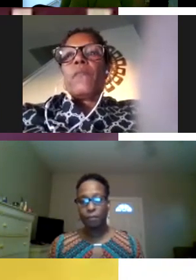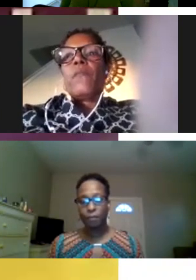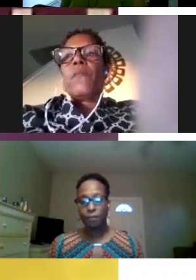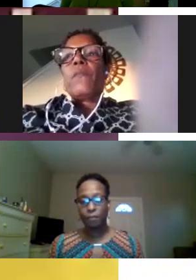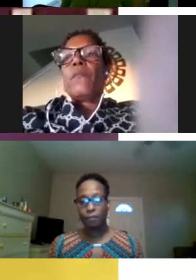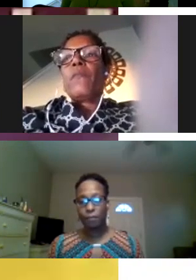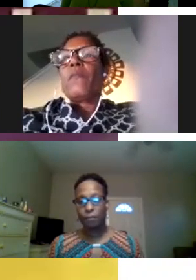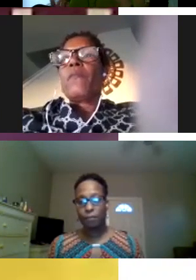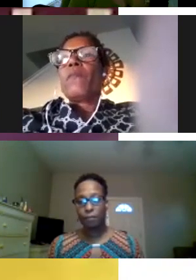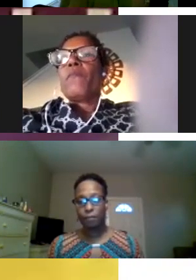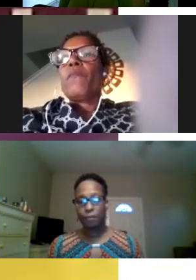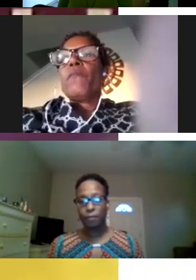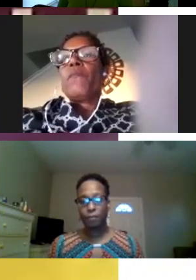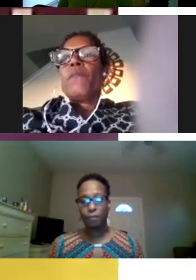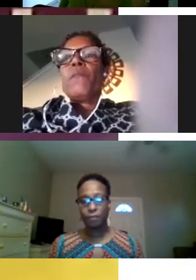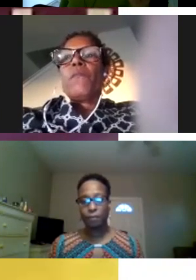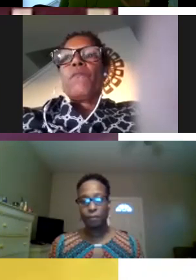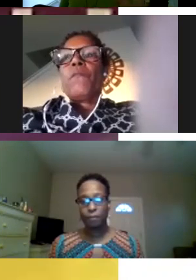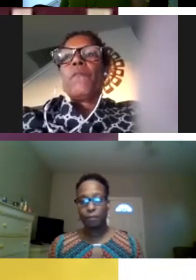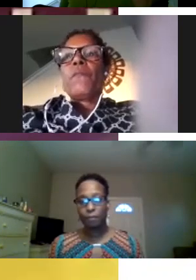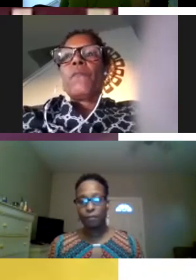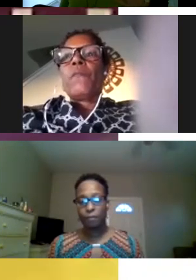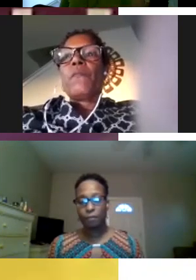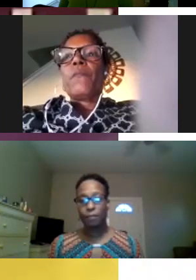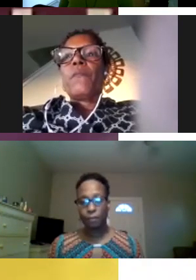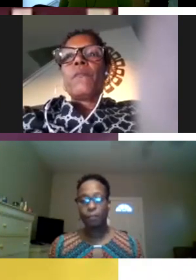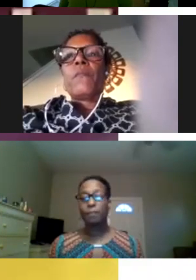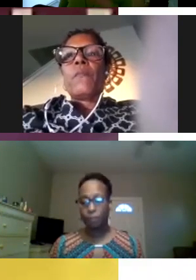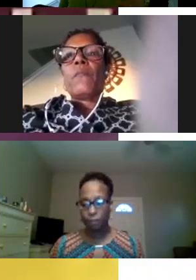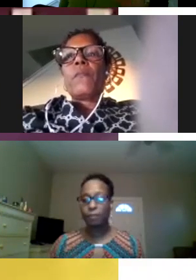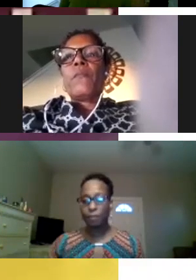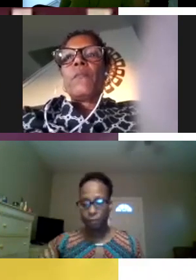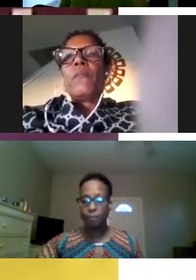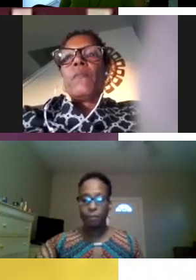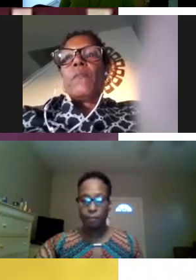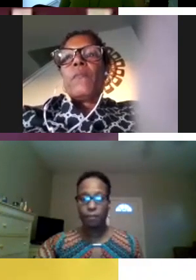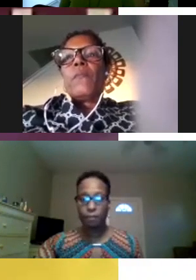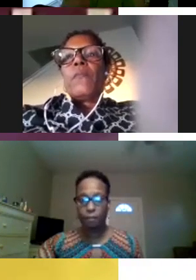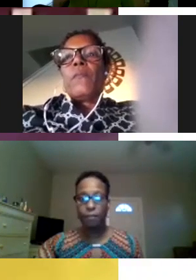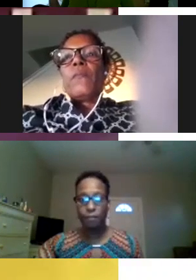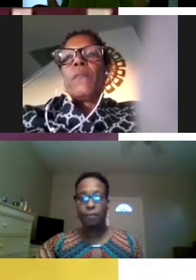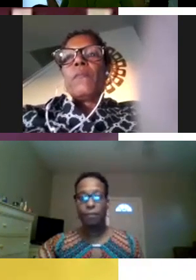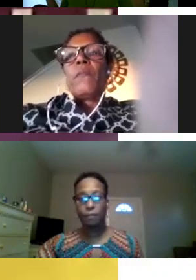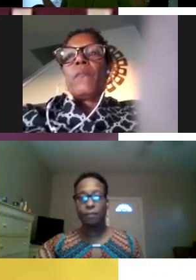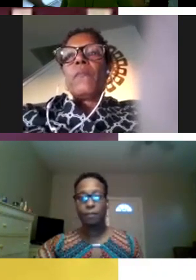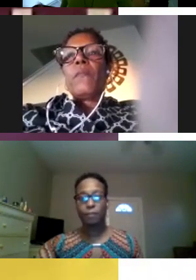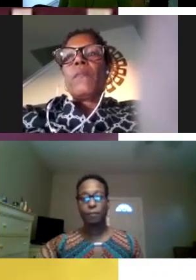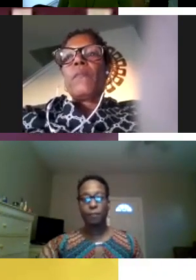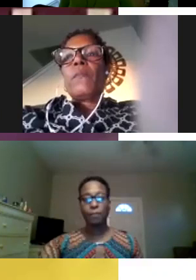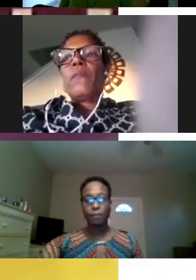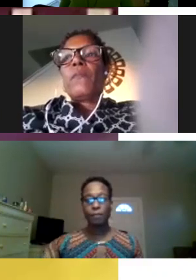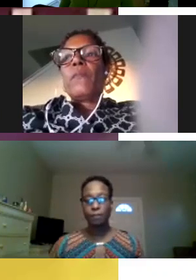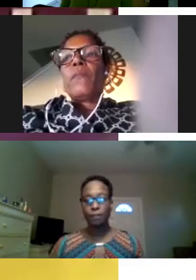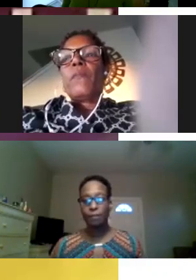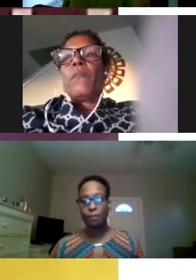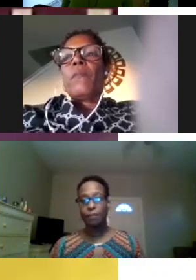but more importantly, where we hear from members about how they talk about it in their everyday life, how they're going to include it in part of their